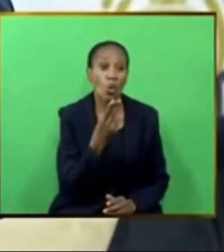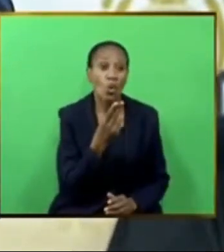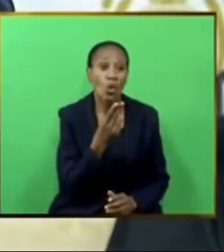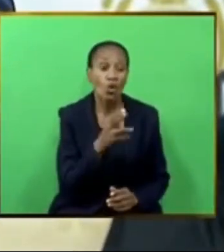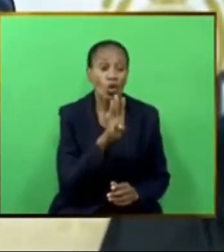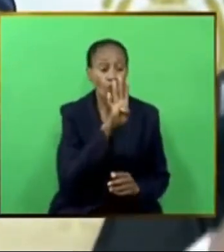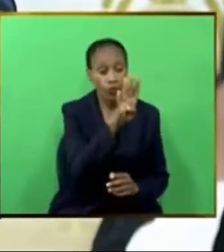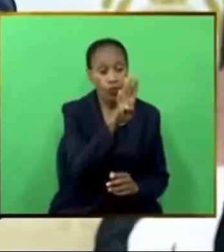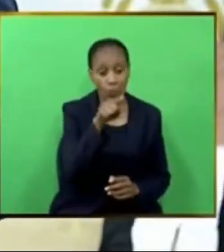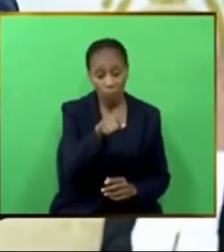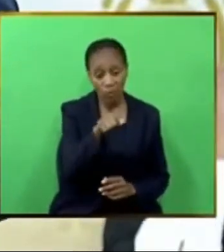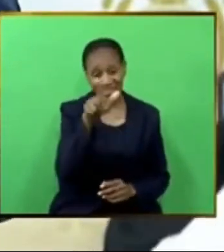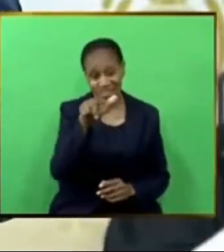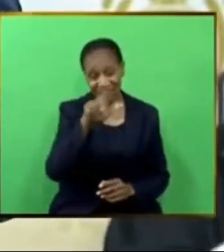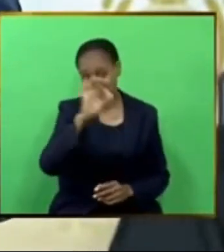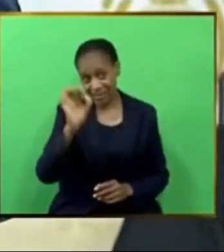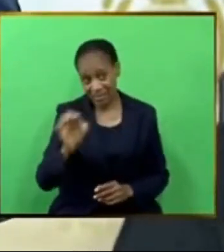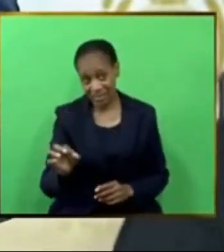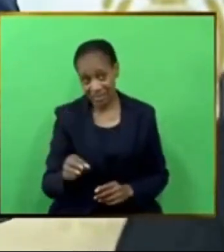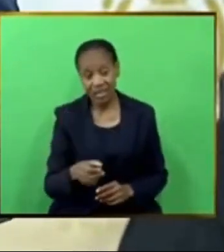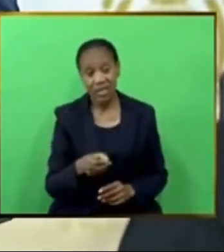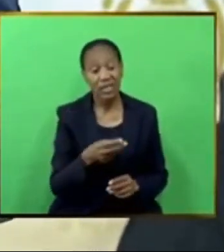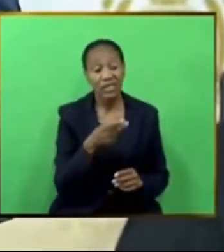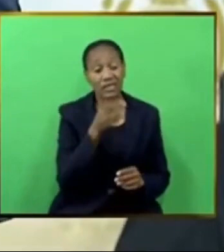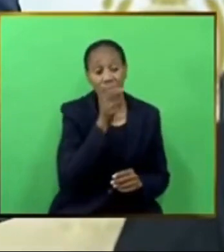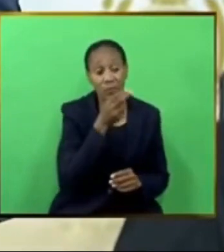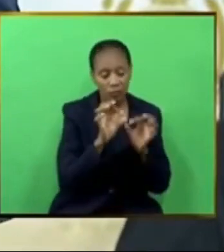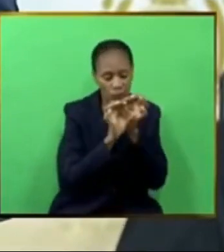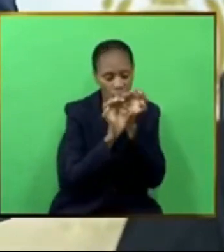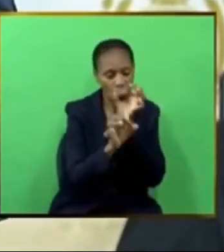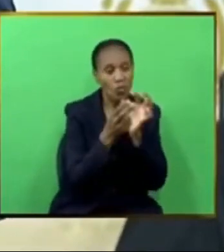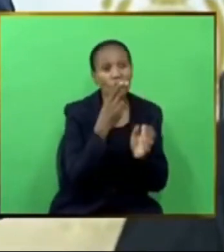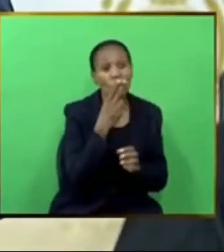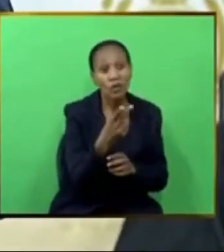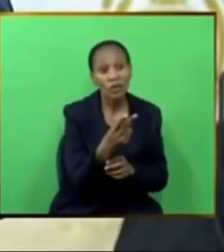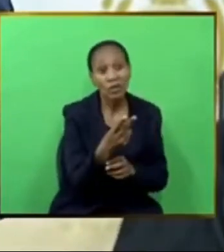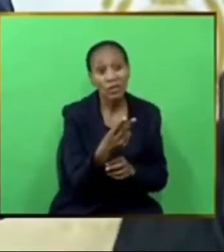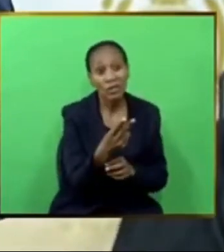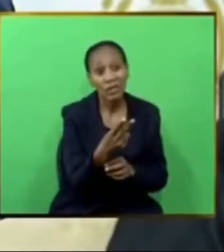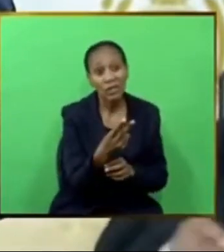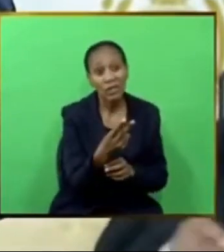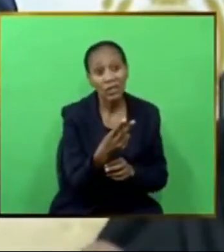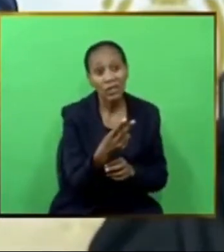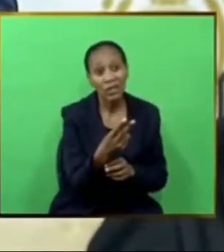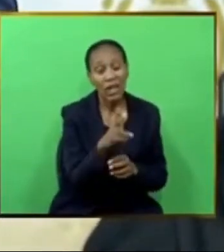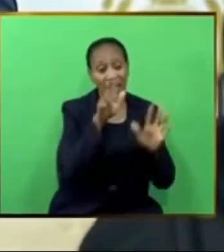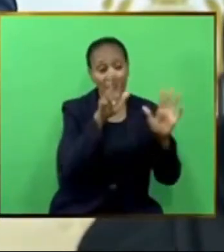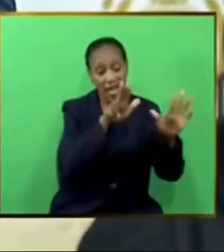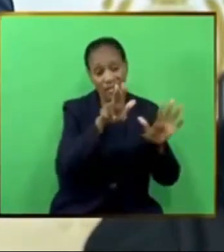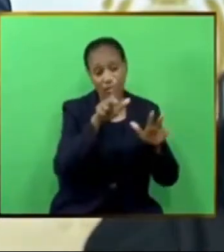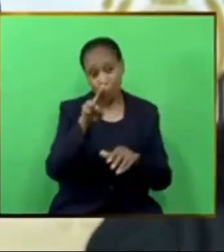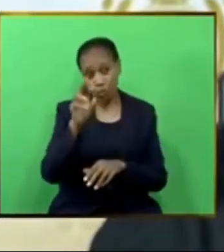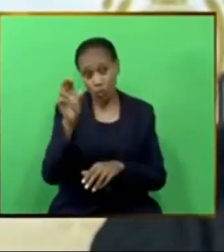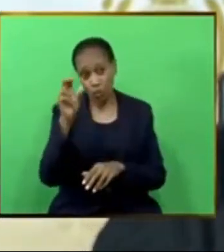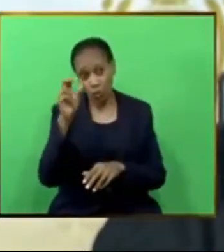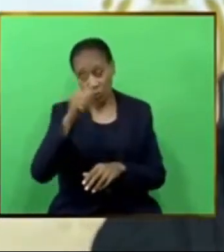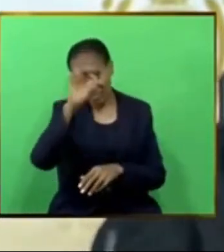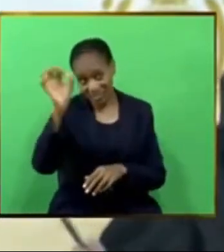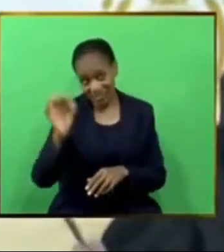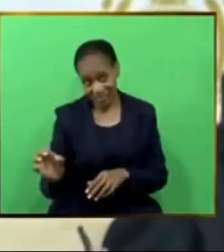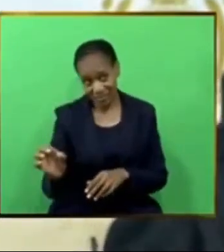duty by 4.7% for cigarettes and cigarettes tobacco, and by 82% for pipe